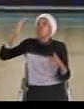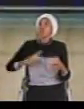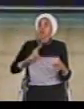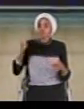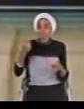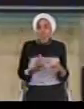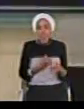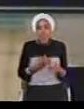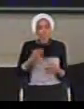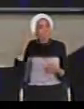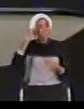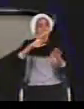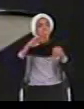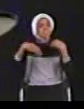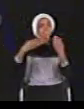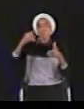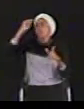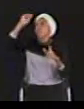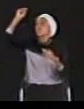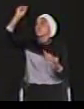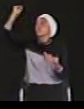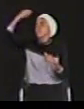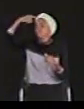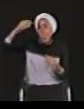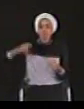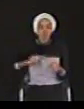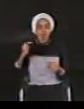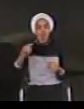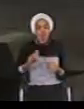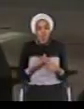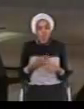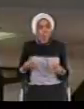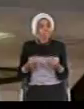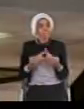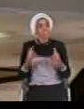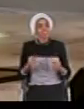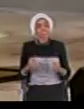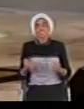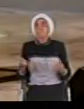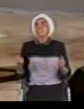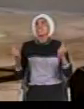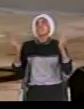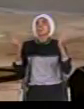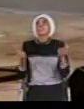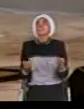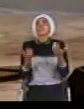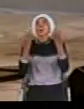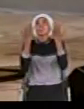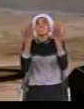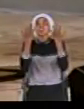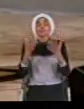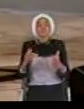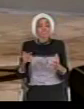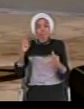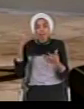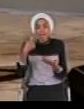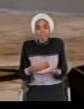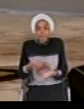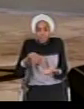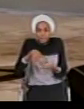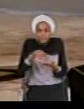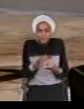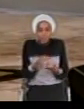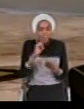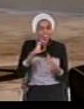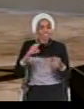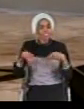purpose, who gave himself for us as the sacrificial lamb, who gave himself